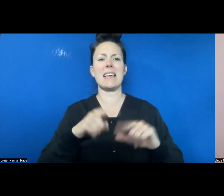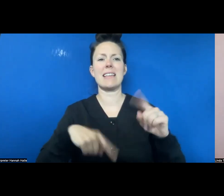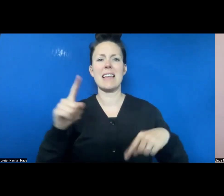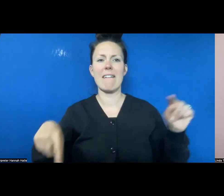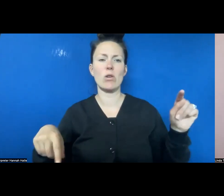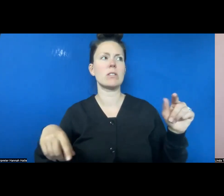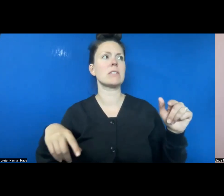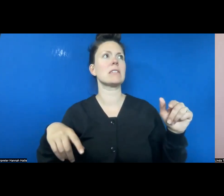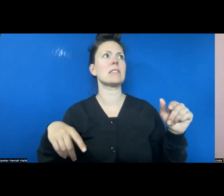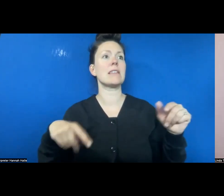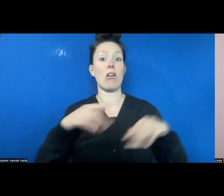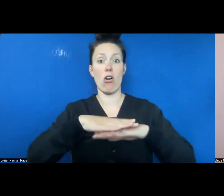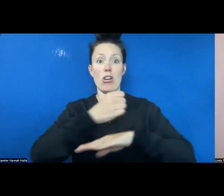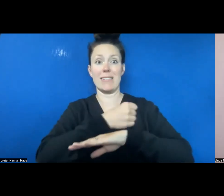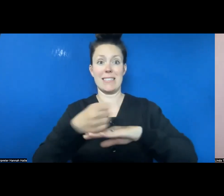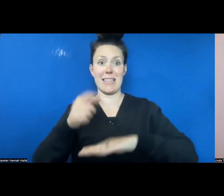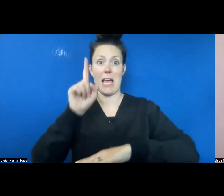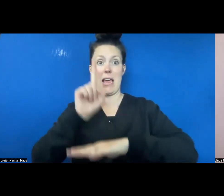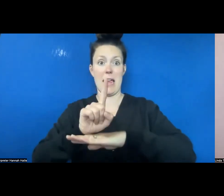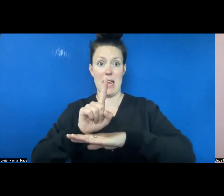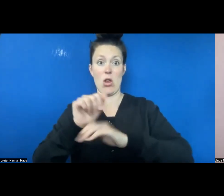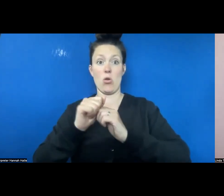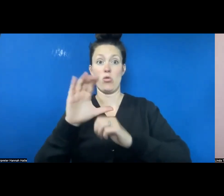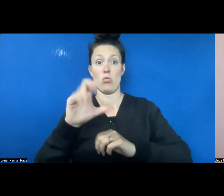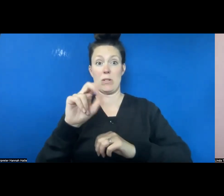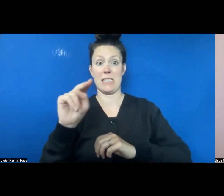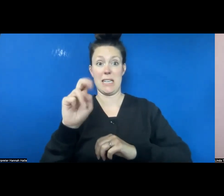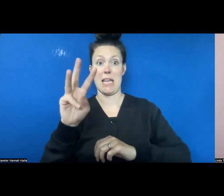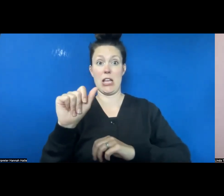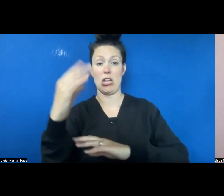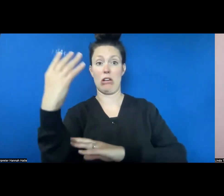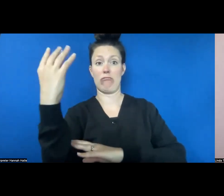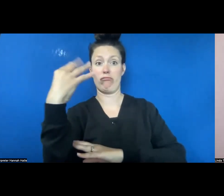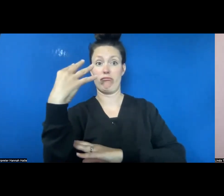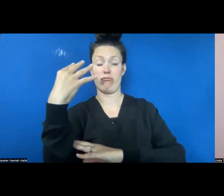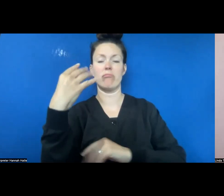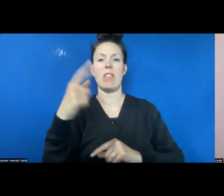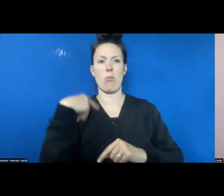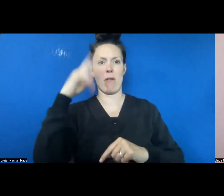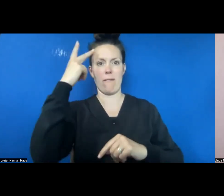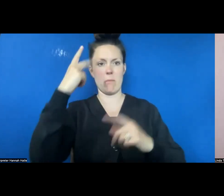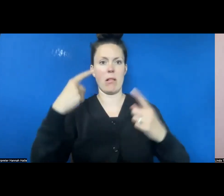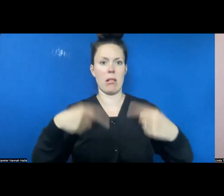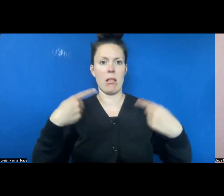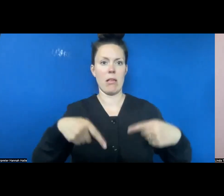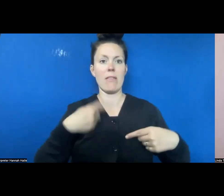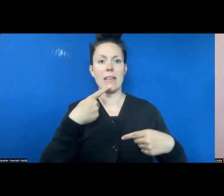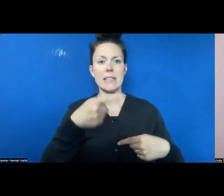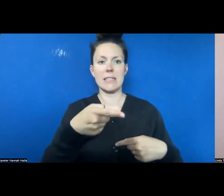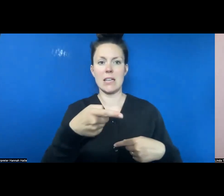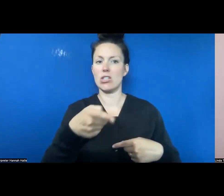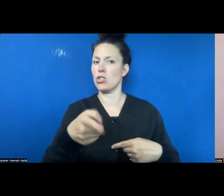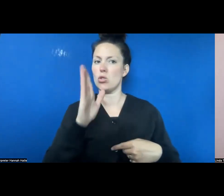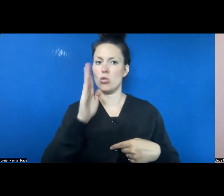they said on the stage in front of CNN correspondents that were having this political debate over a thing, you will not divide